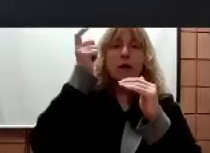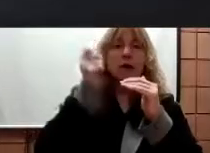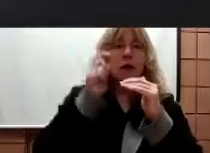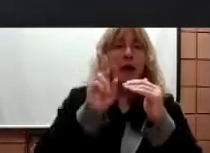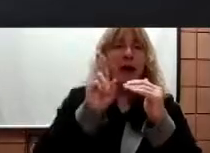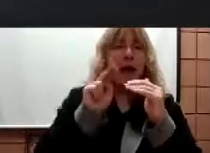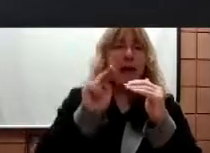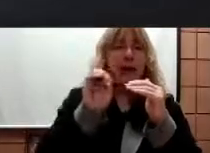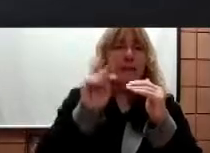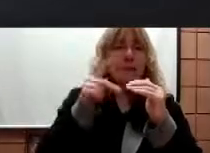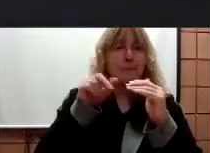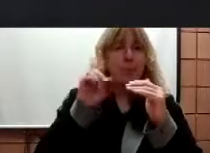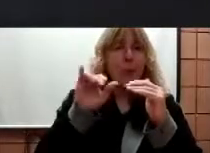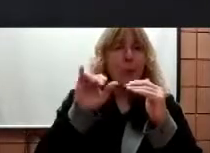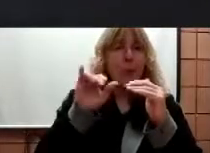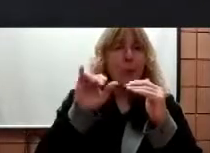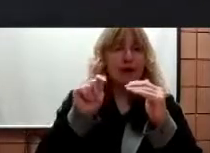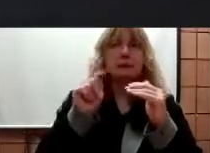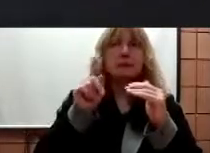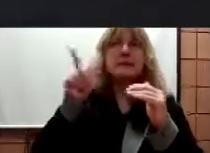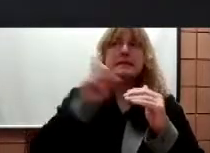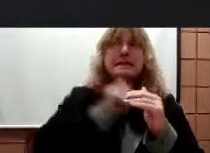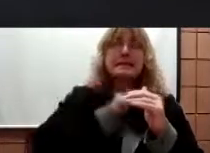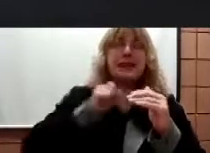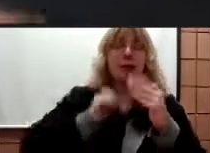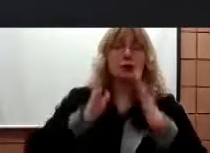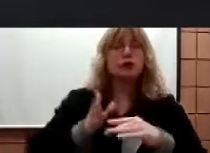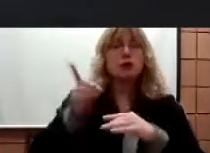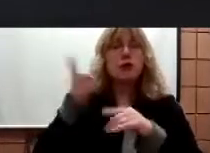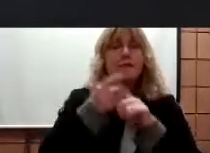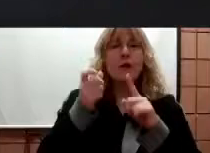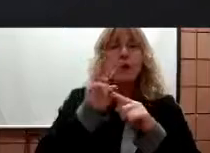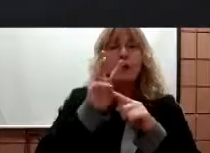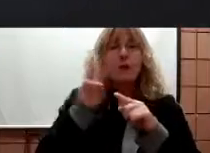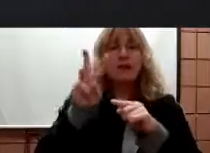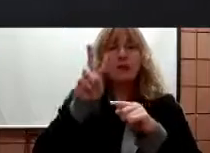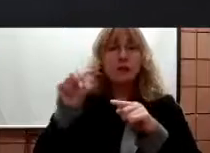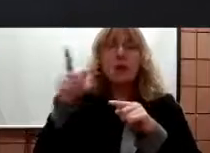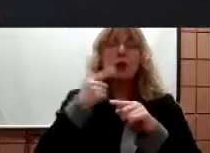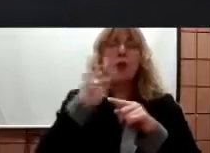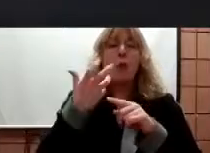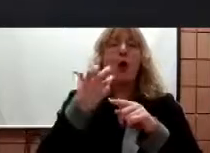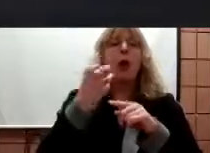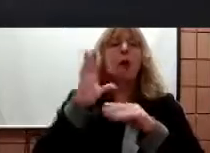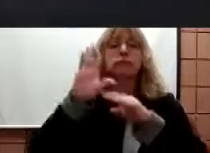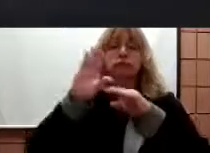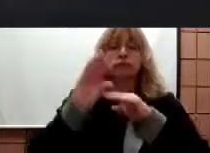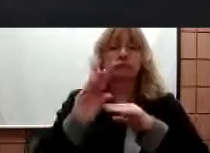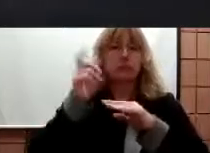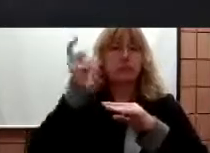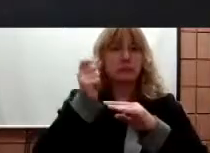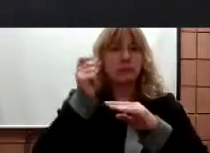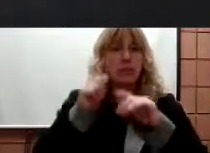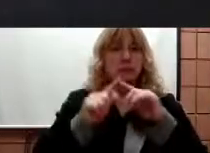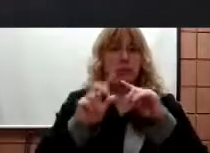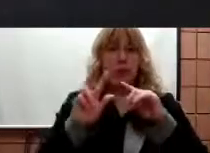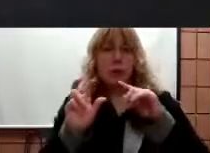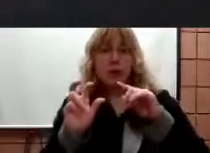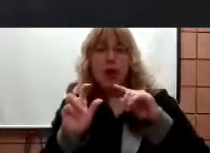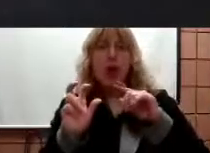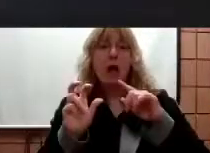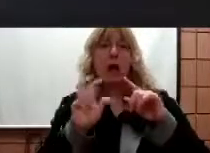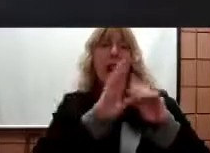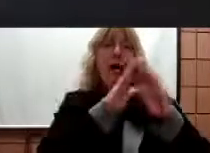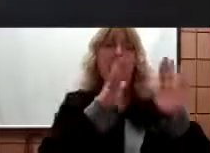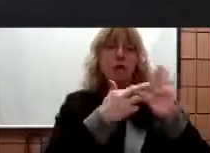Virginia wanted to cut unemployment check down to $300. The House bill has $400 in it for unemployment